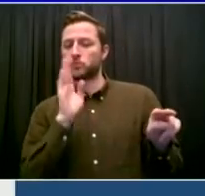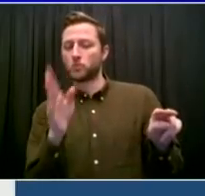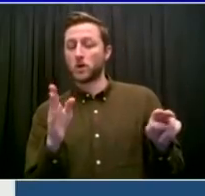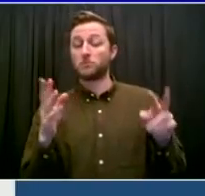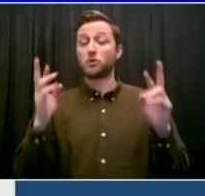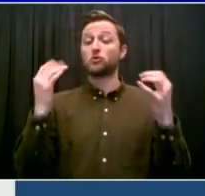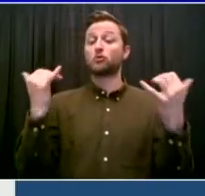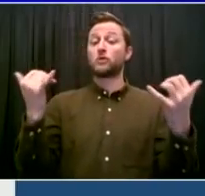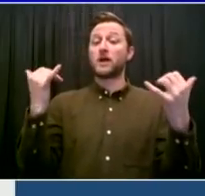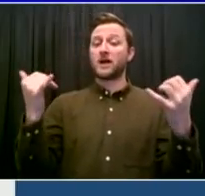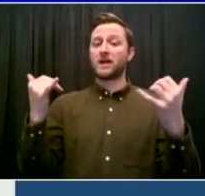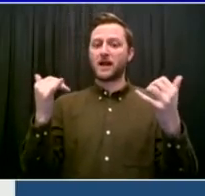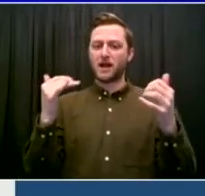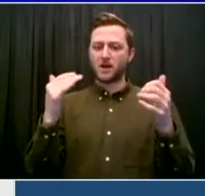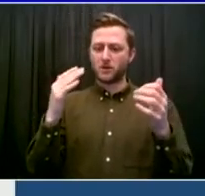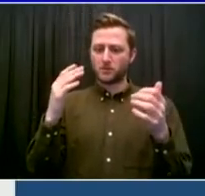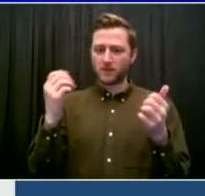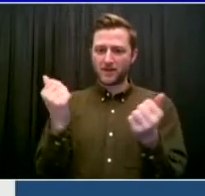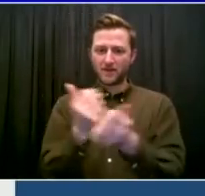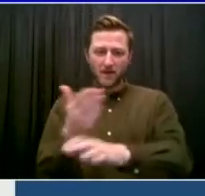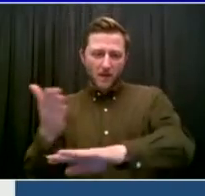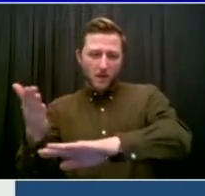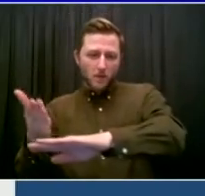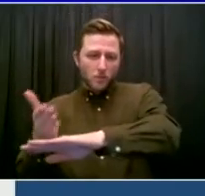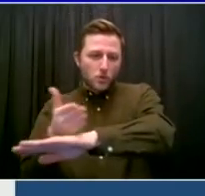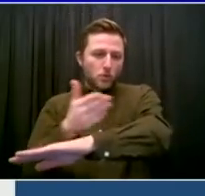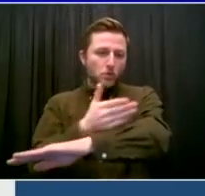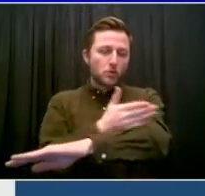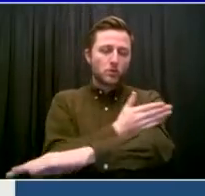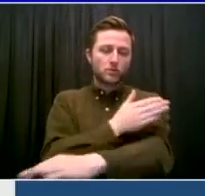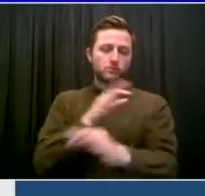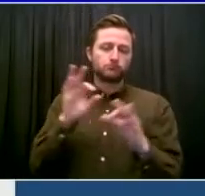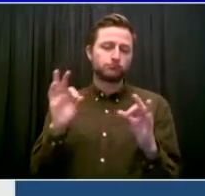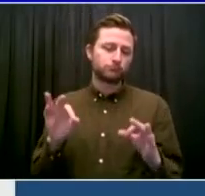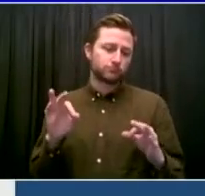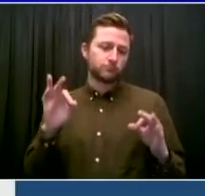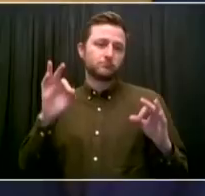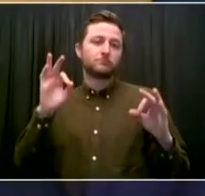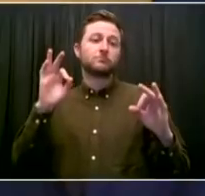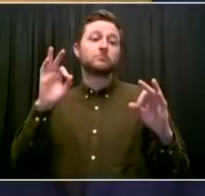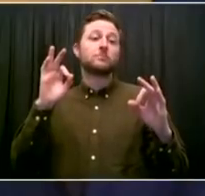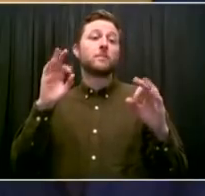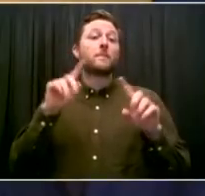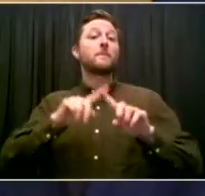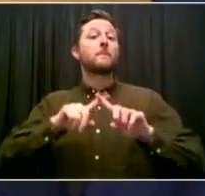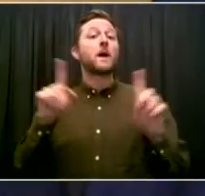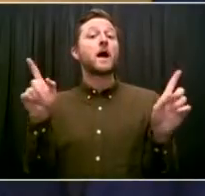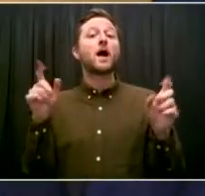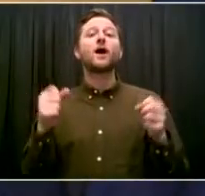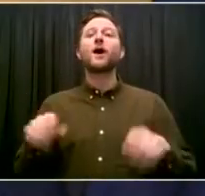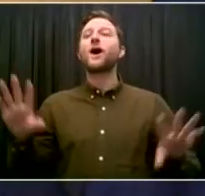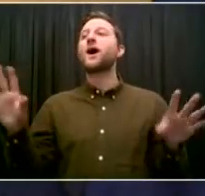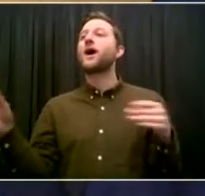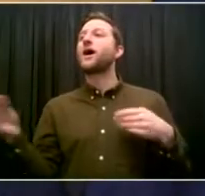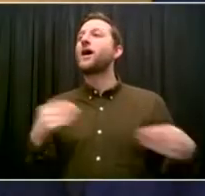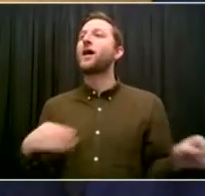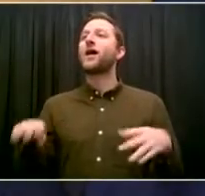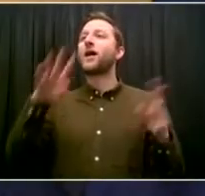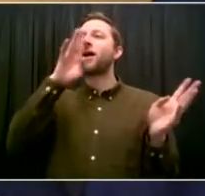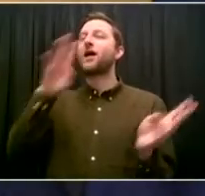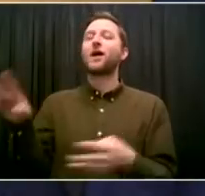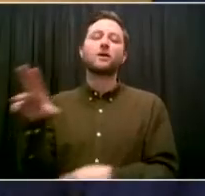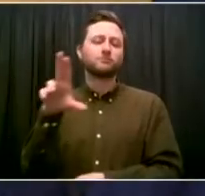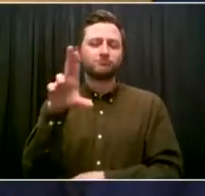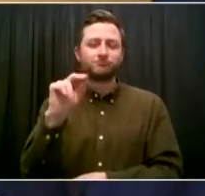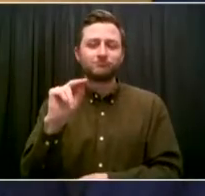the trending in the right direction. But as New Yorkers, we must remain vigilant. And those are the simple things that empower us. We have to wear our